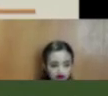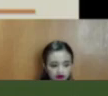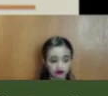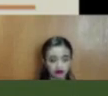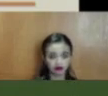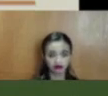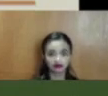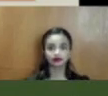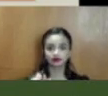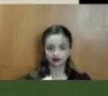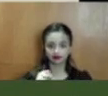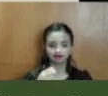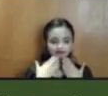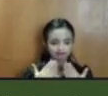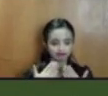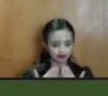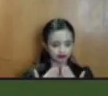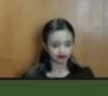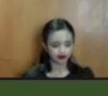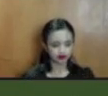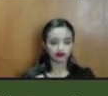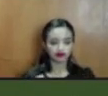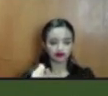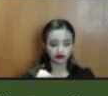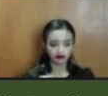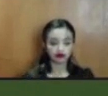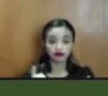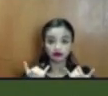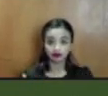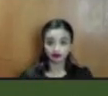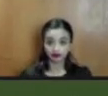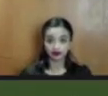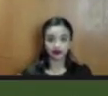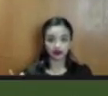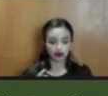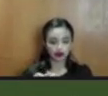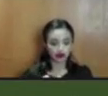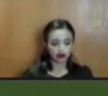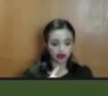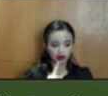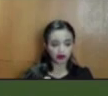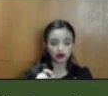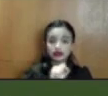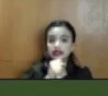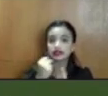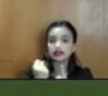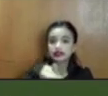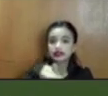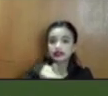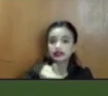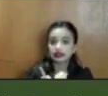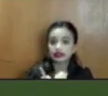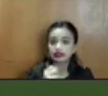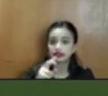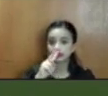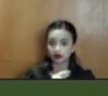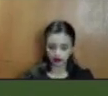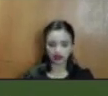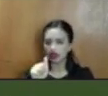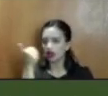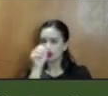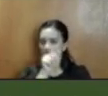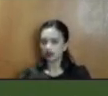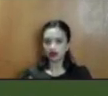Yes, thank you. So now we're going to look briefly at the situation in Vietnam and other ASEAN countries with regard